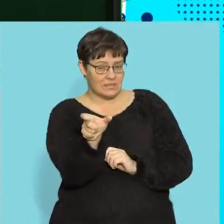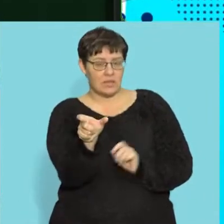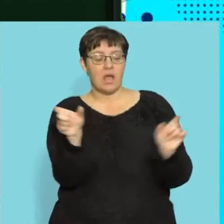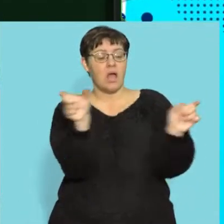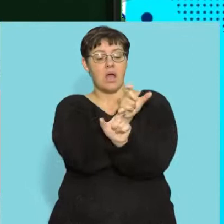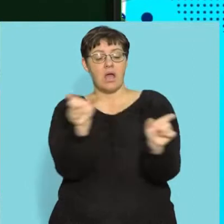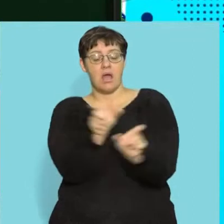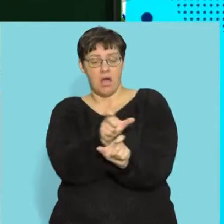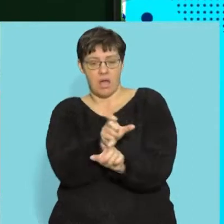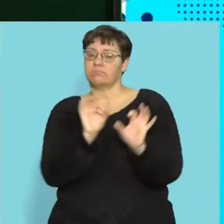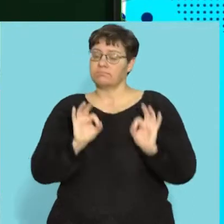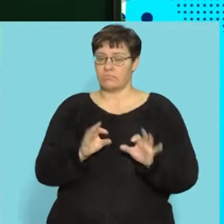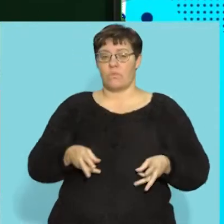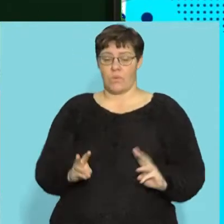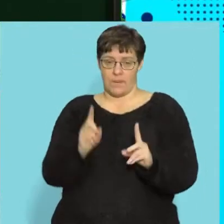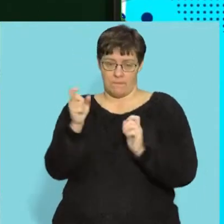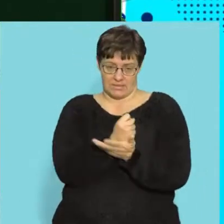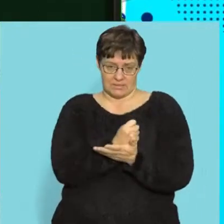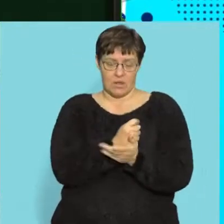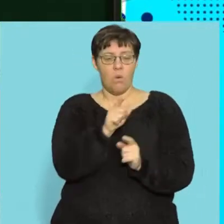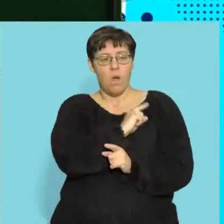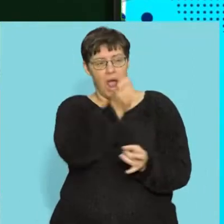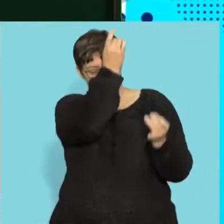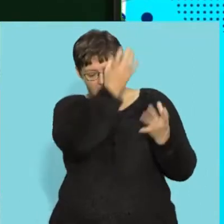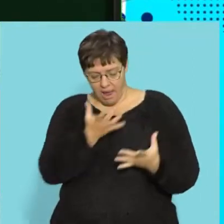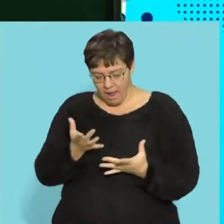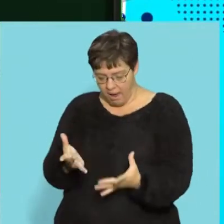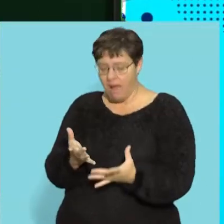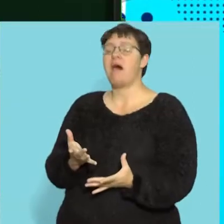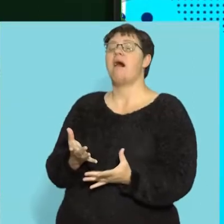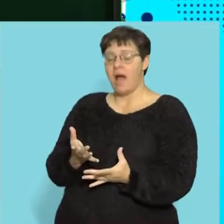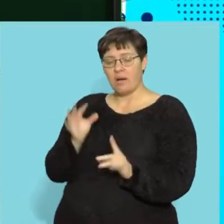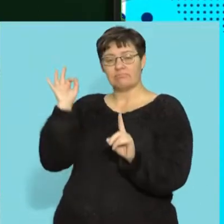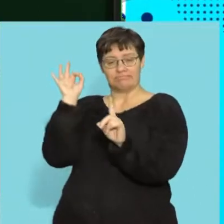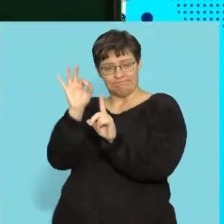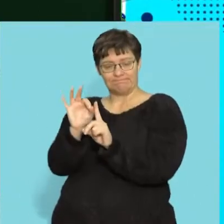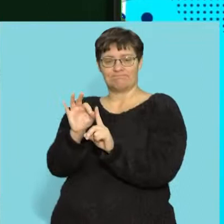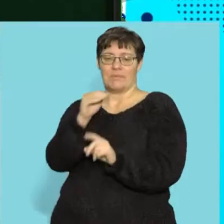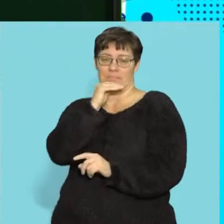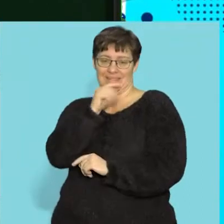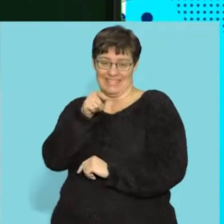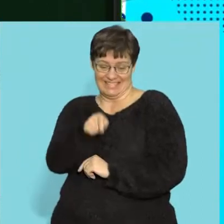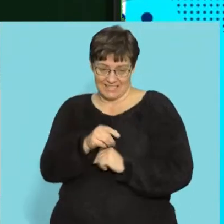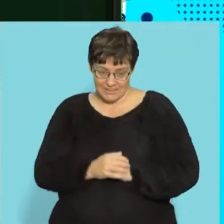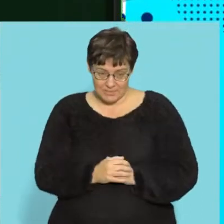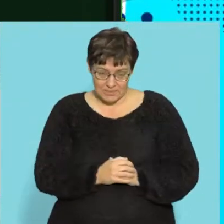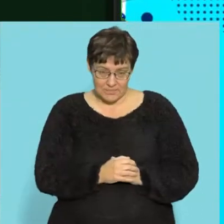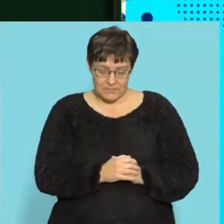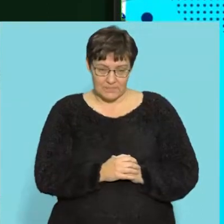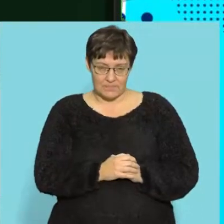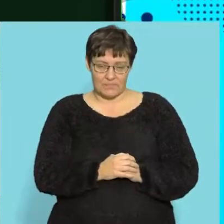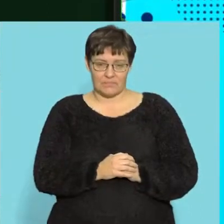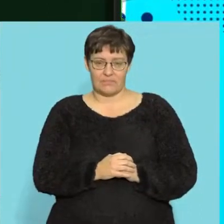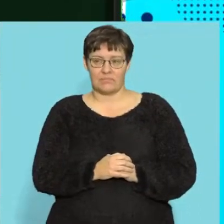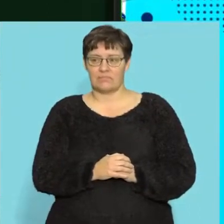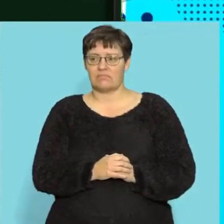key words in the correct scientific context. In other words, it should convey, the keywords should convey the accurate or the correct